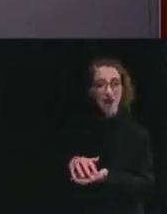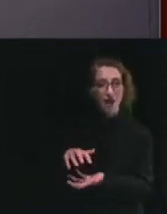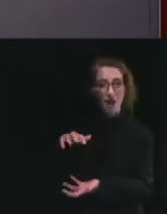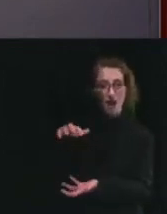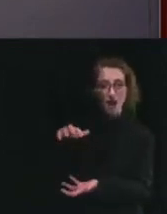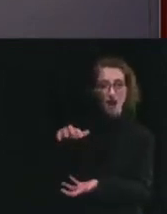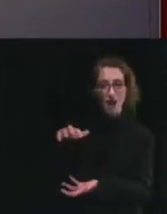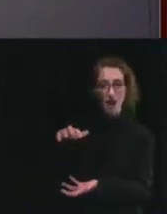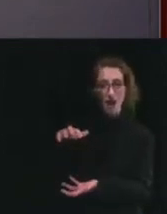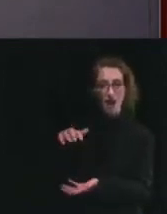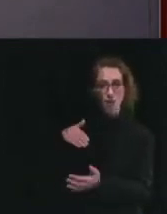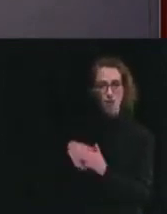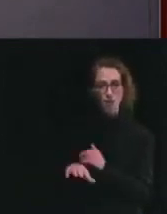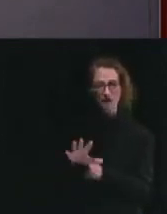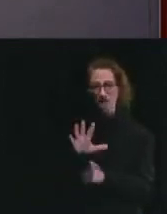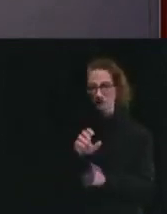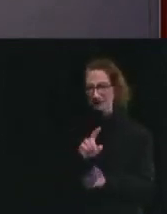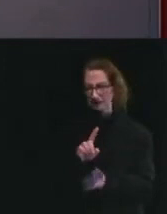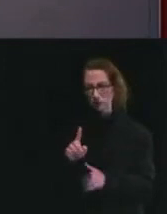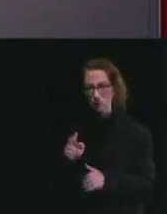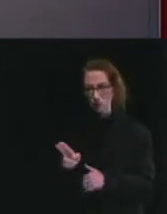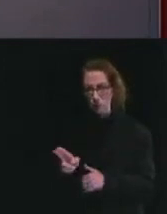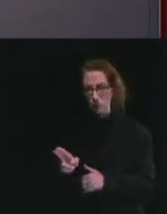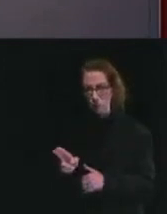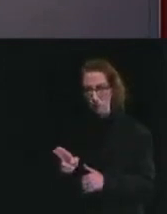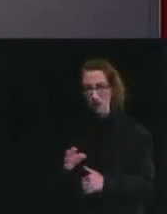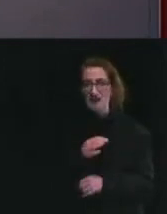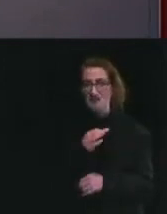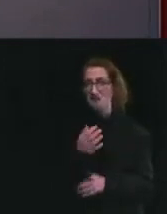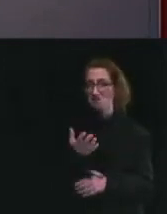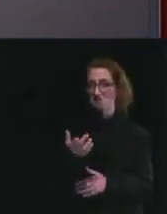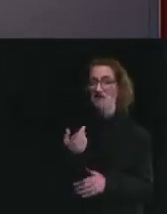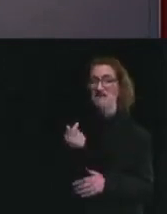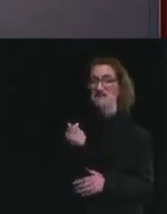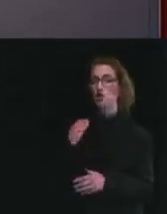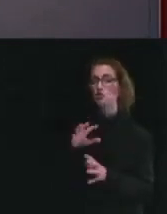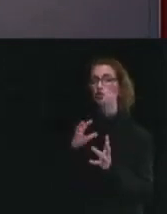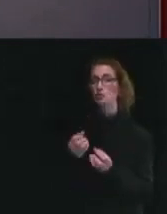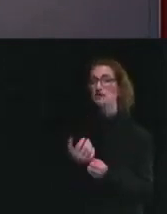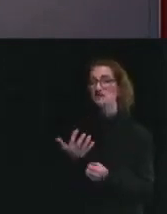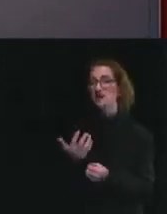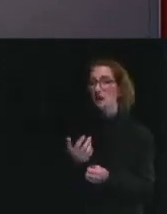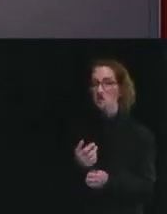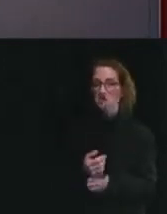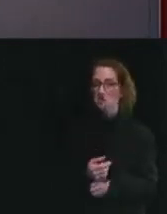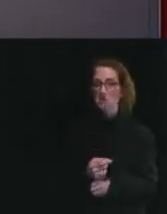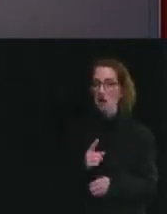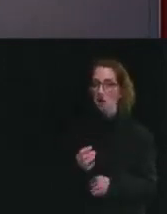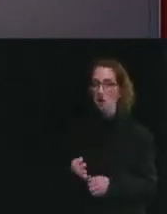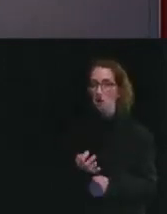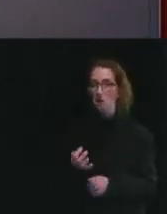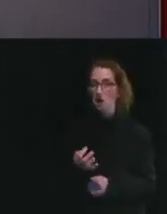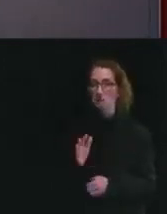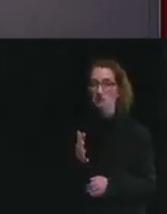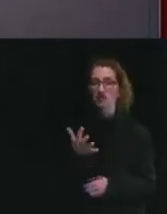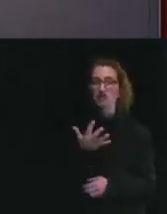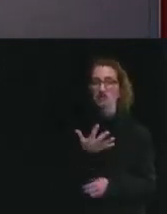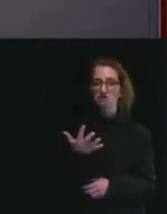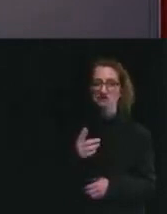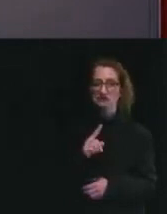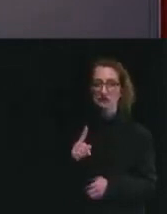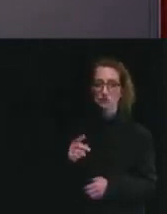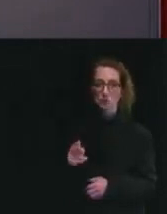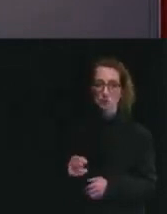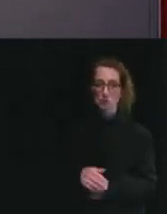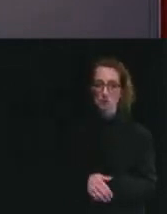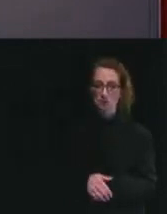under 50,000 euro. We also asked about the insured amount, and it's also not much higher, it's 55,000